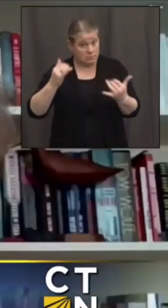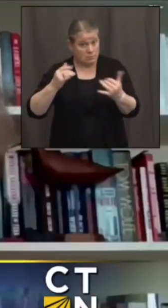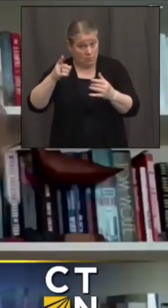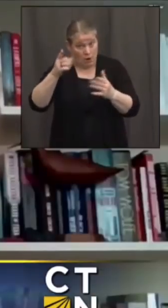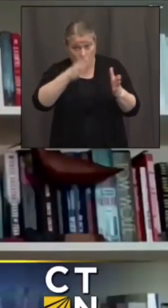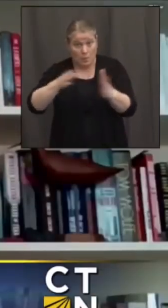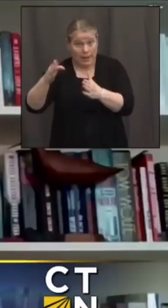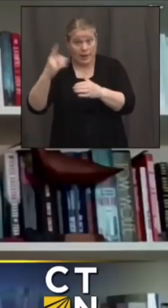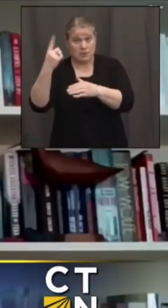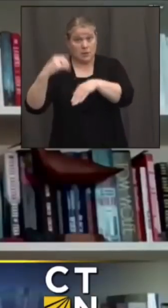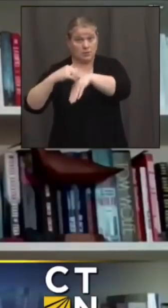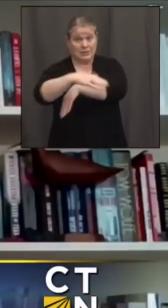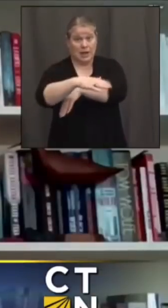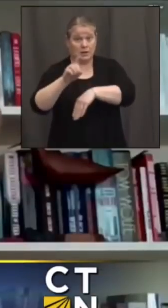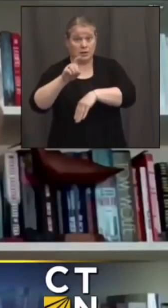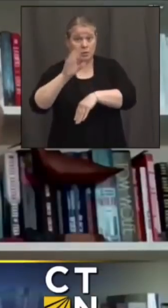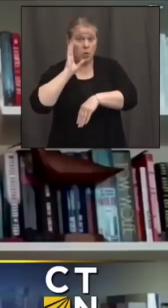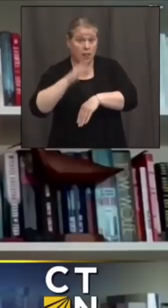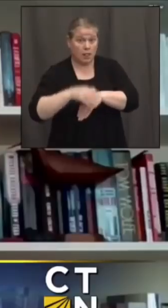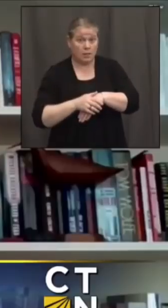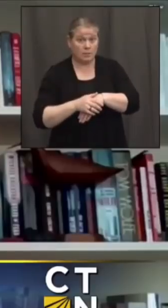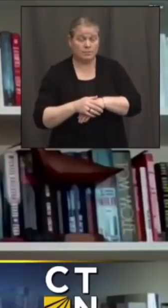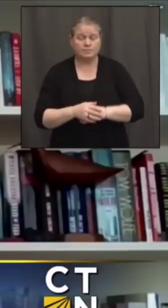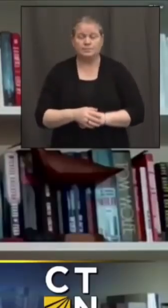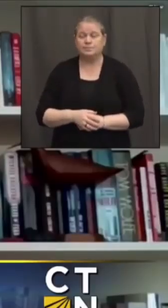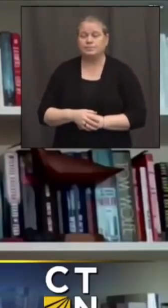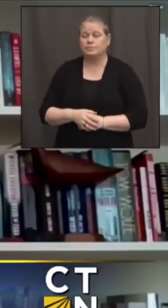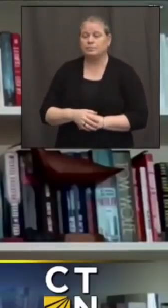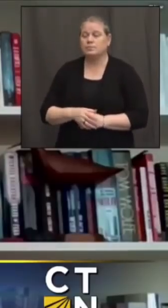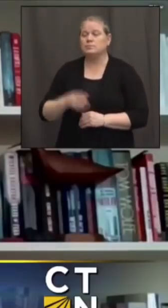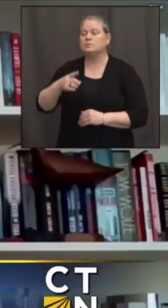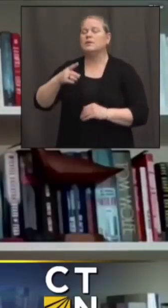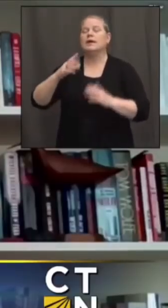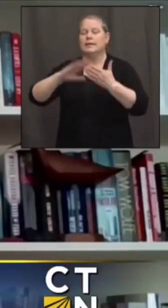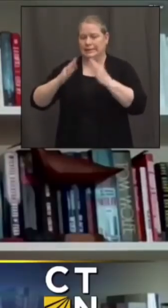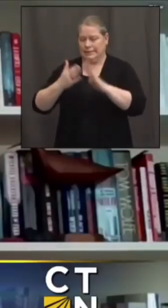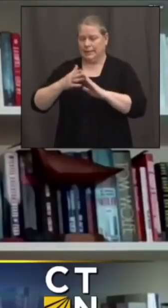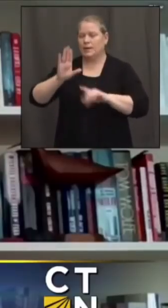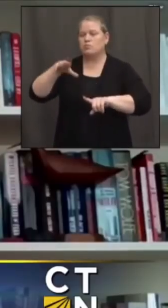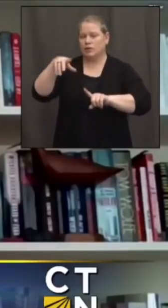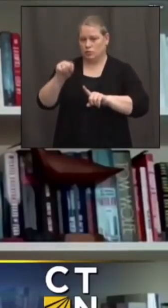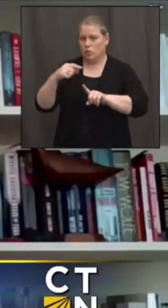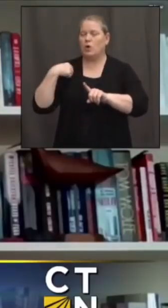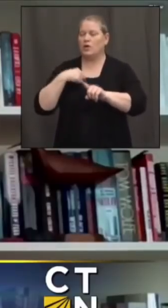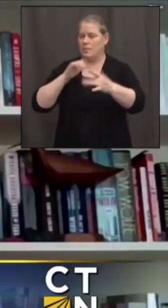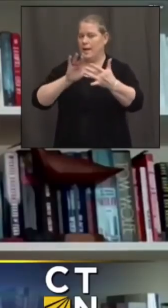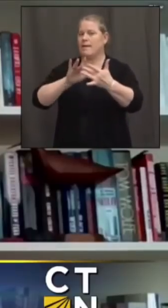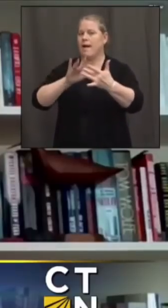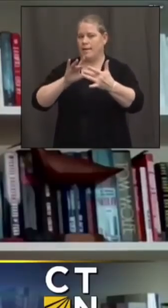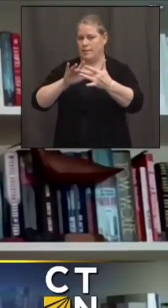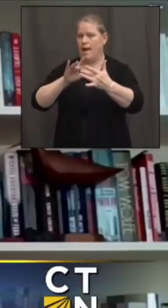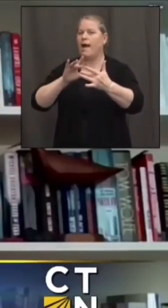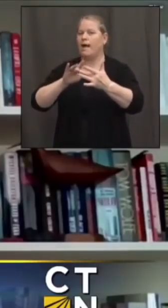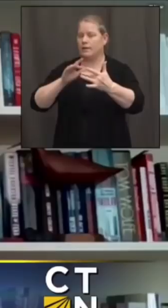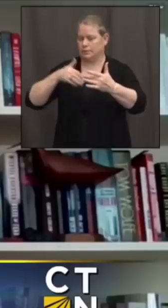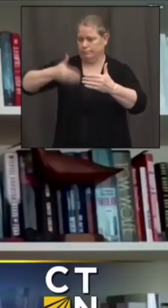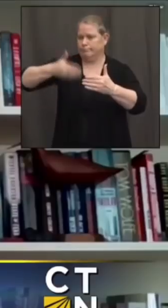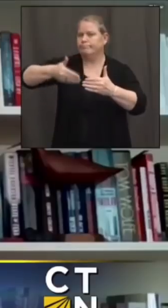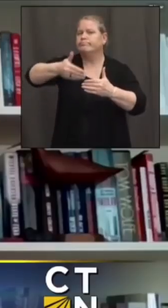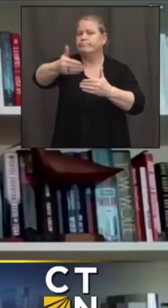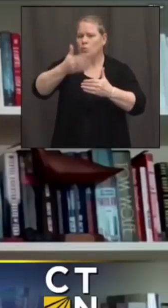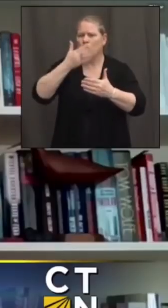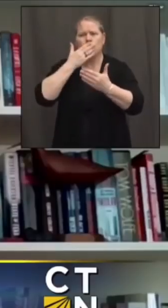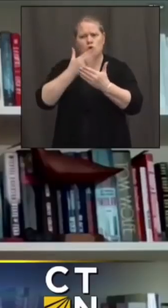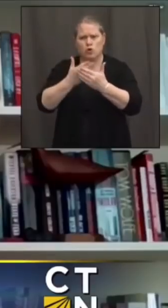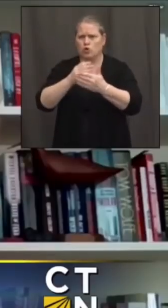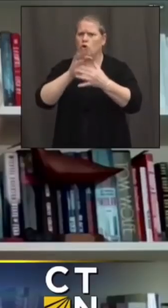been in regular contact with the team down in the city of Bridgeport, and we've got a very good and collaborative working relationship